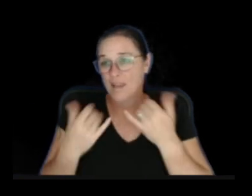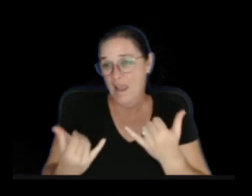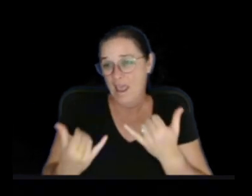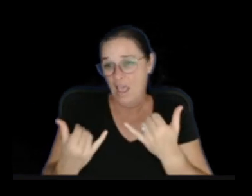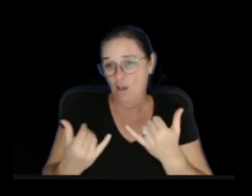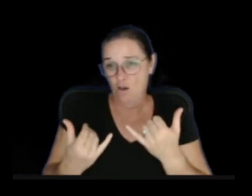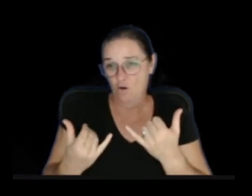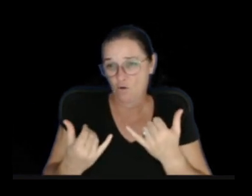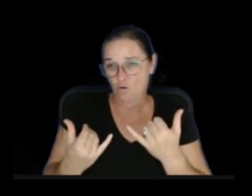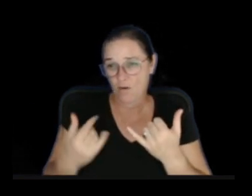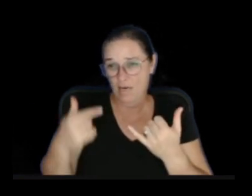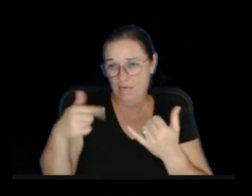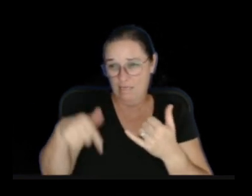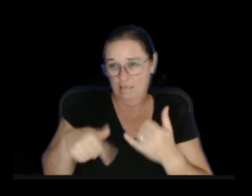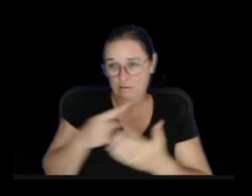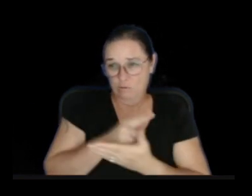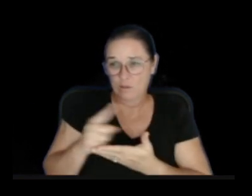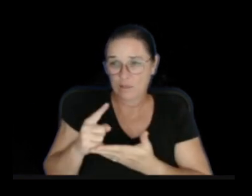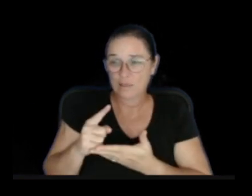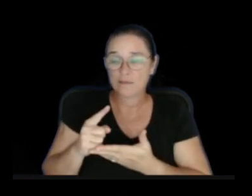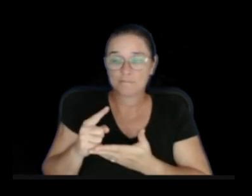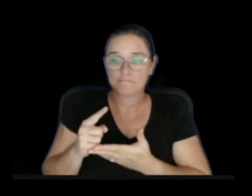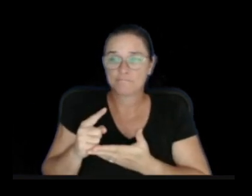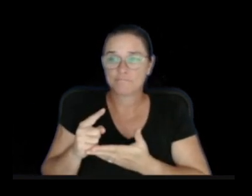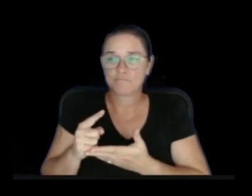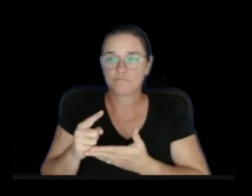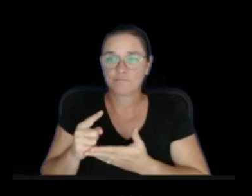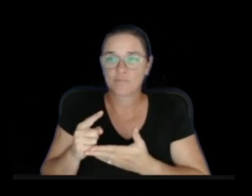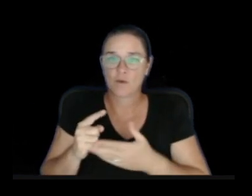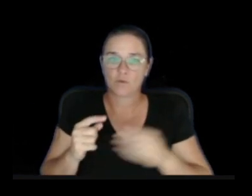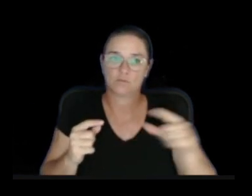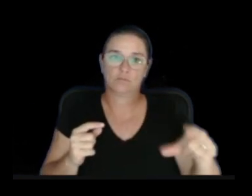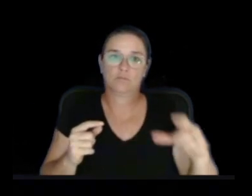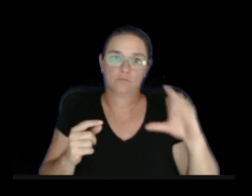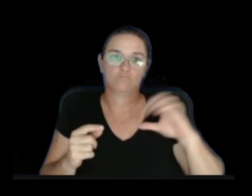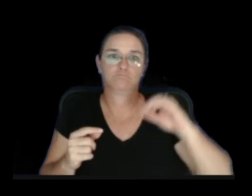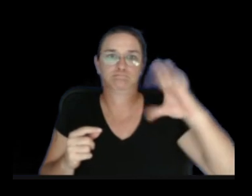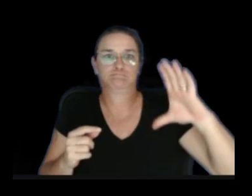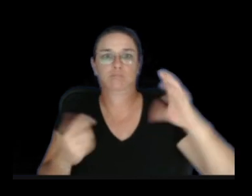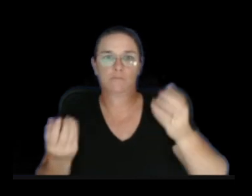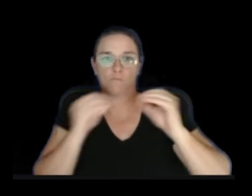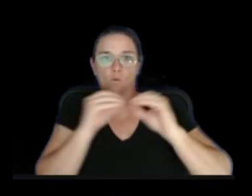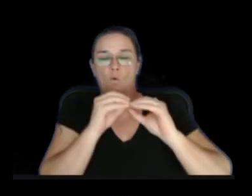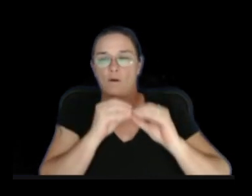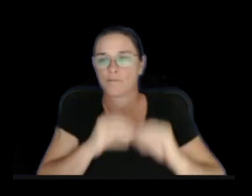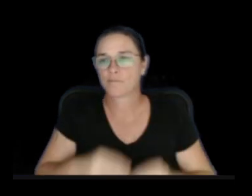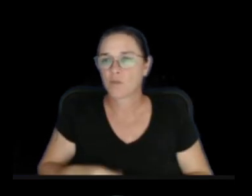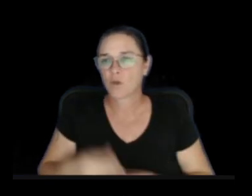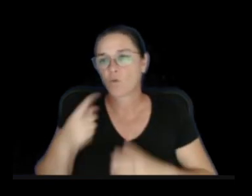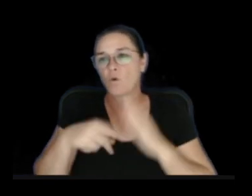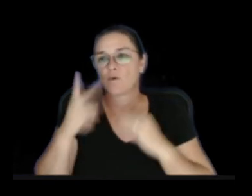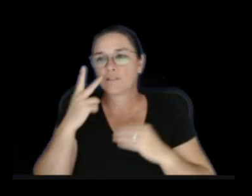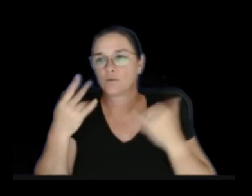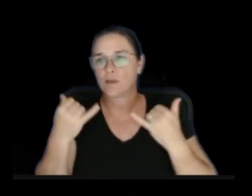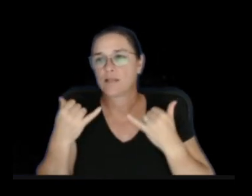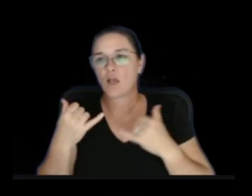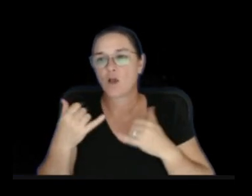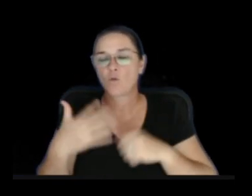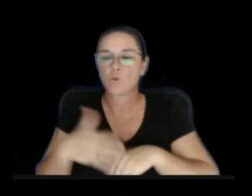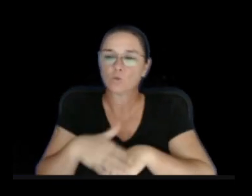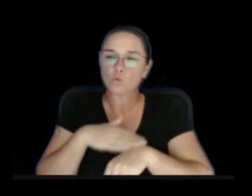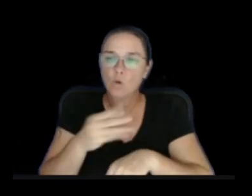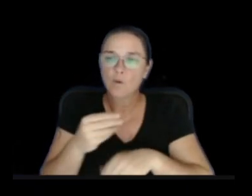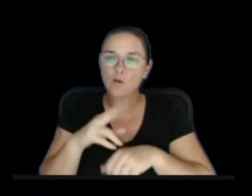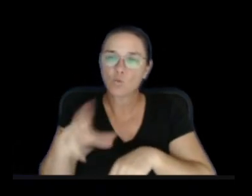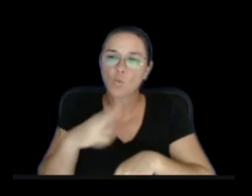week is much greater. So just for further reference, the adjustments we're seeing are much slower and normal within that upper part of the